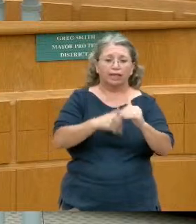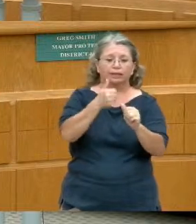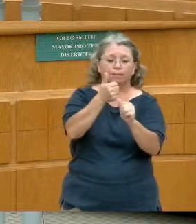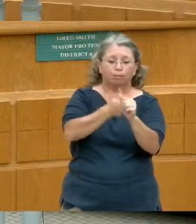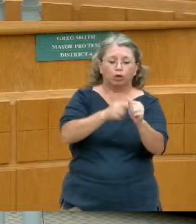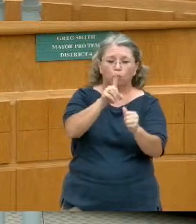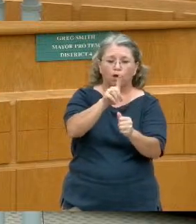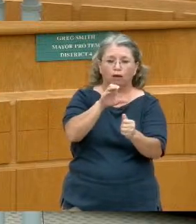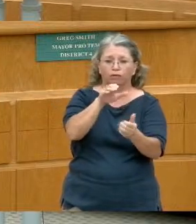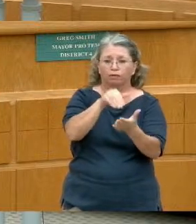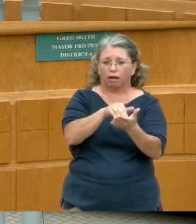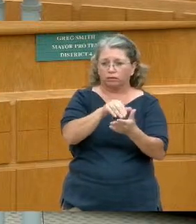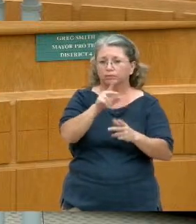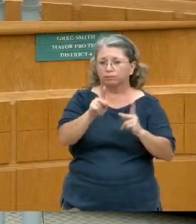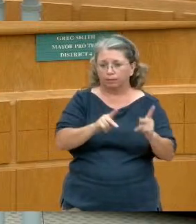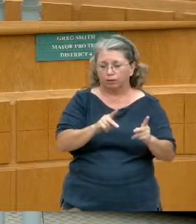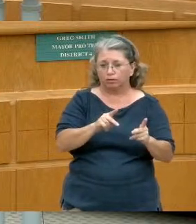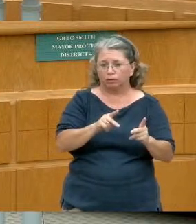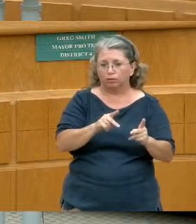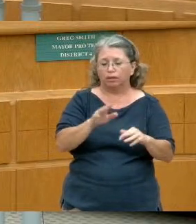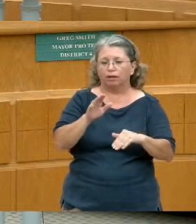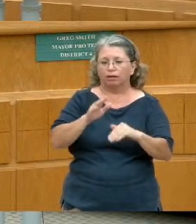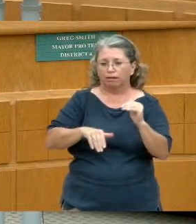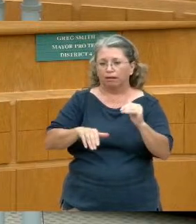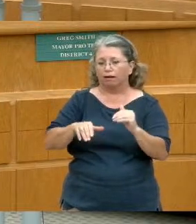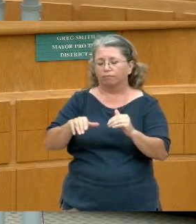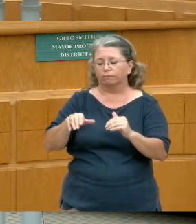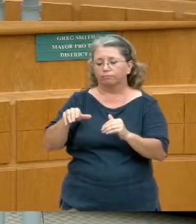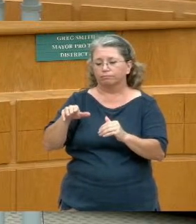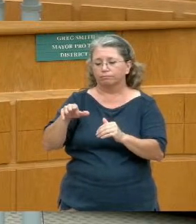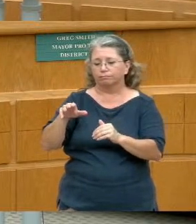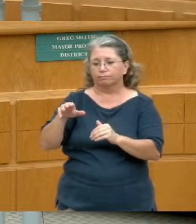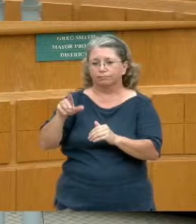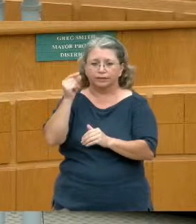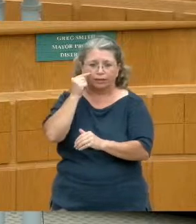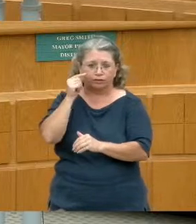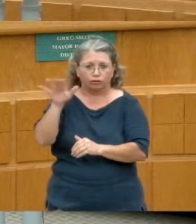2.3 times fewer than in Bexar County overall.